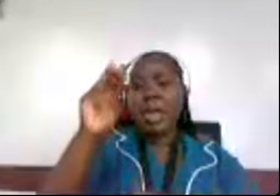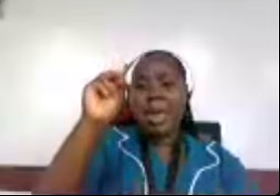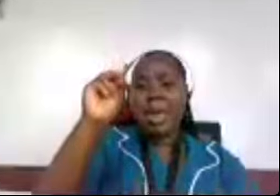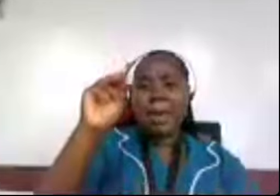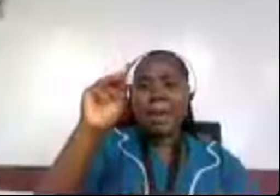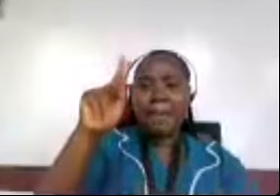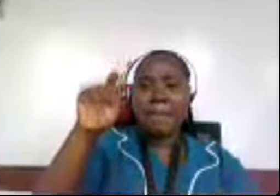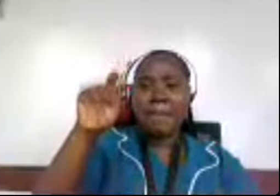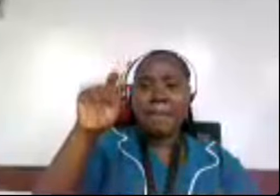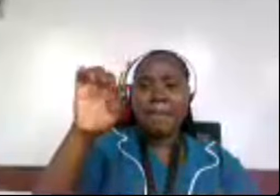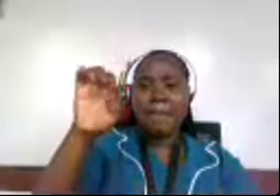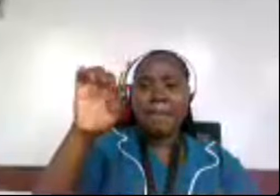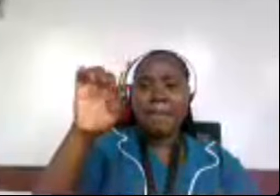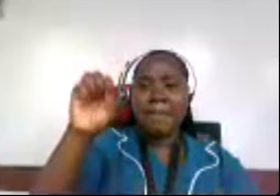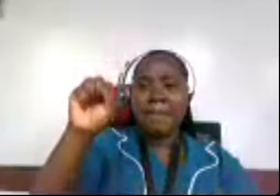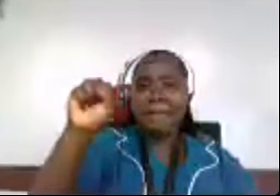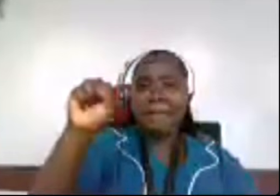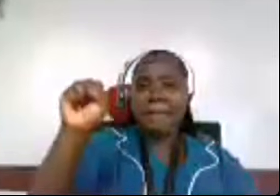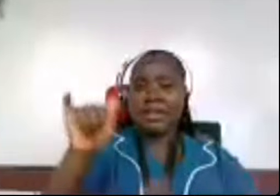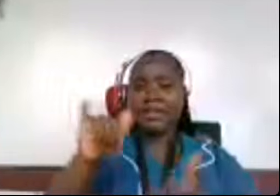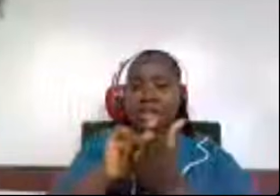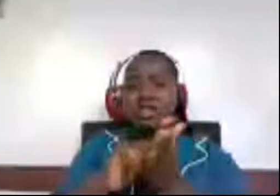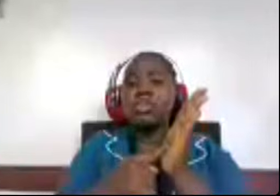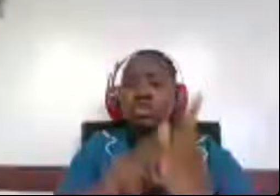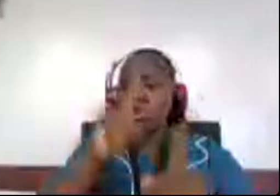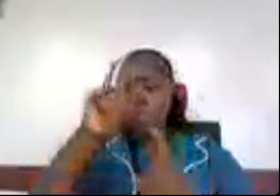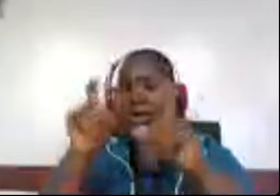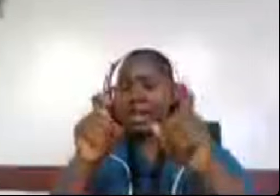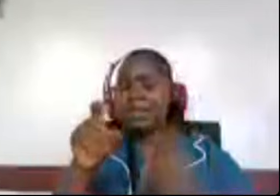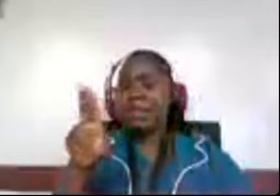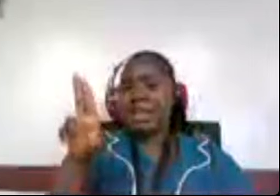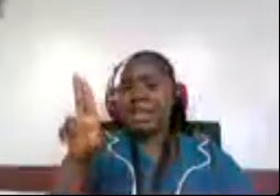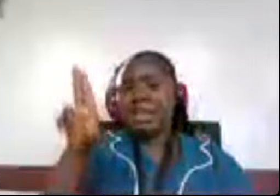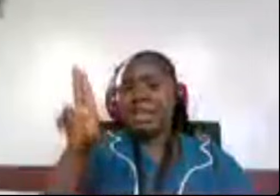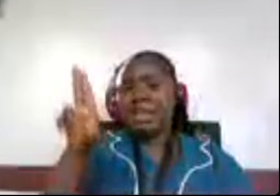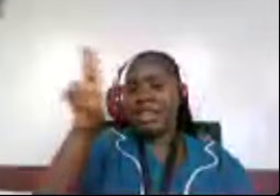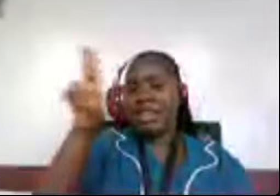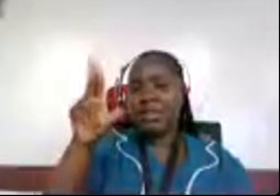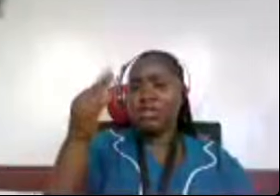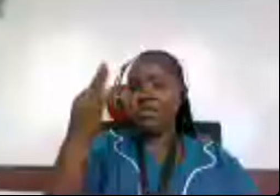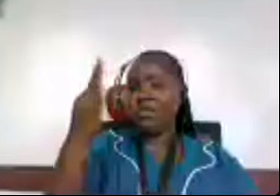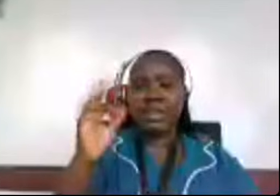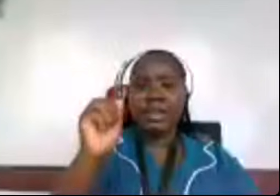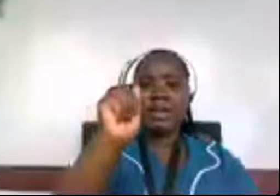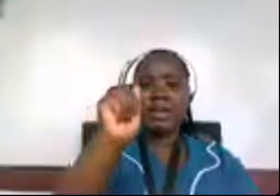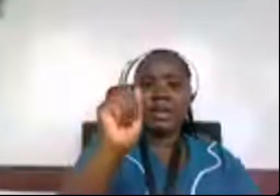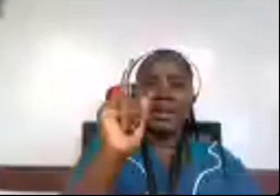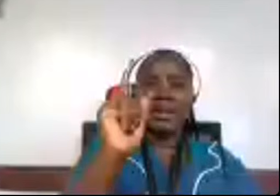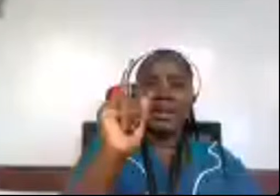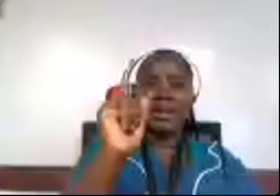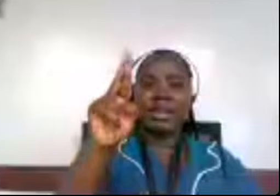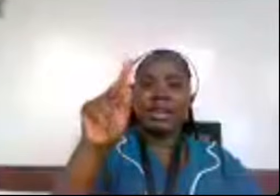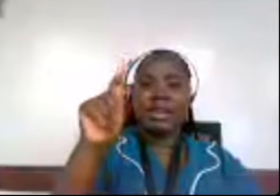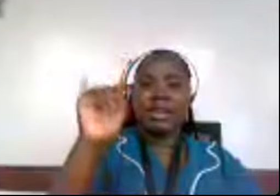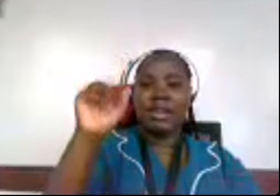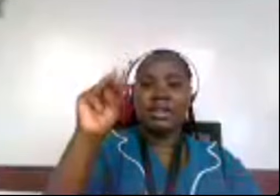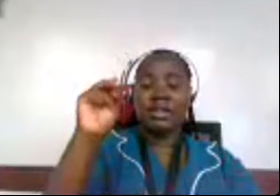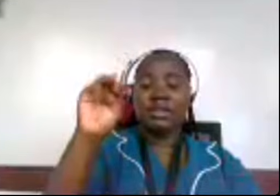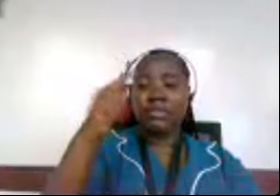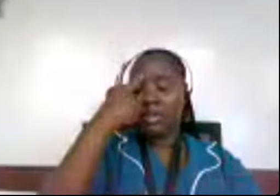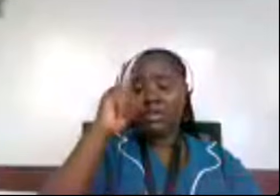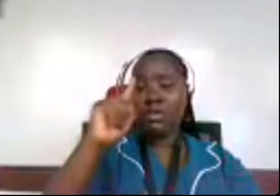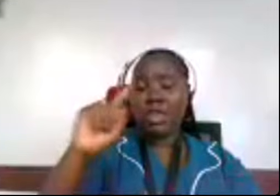an expense of airtime of 1,000, then there must be a support, maybe a screenshot of the M-Pesa message